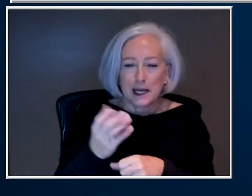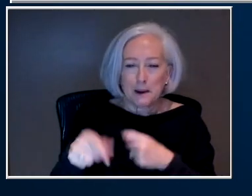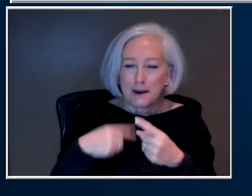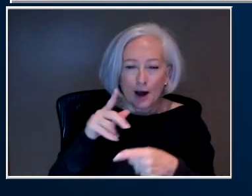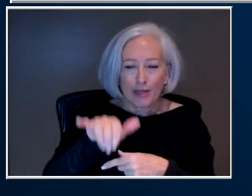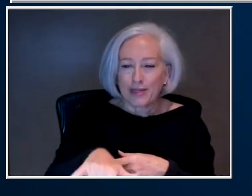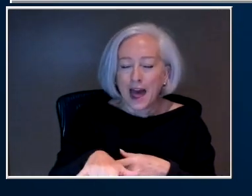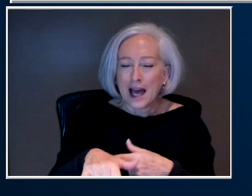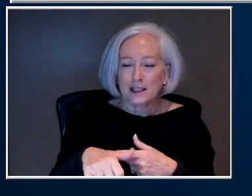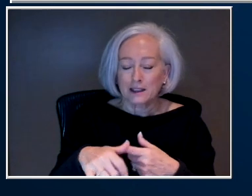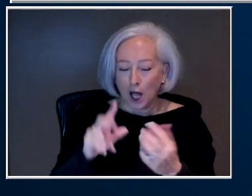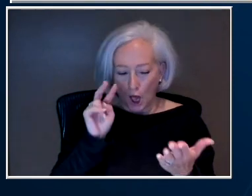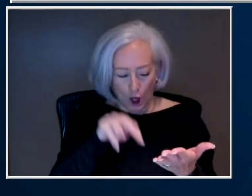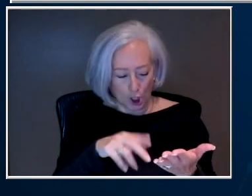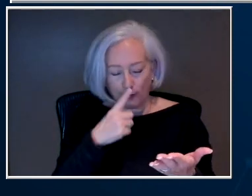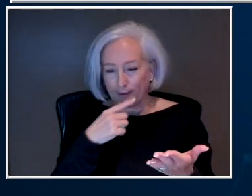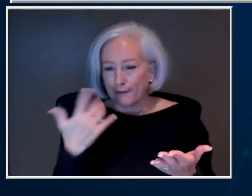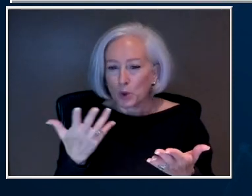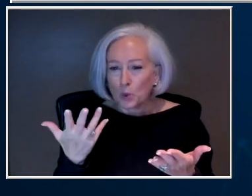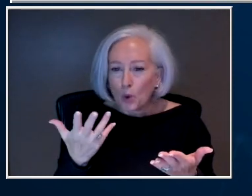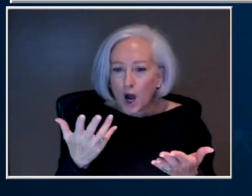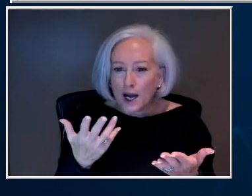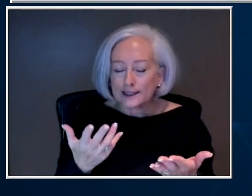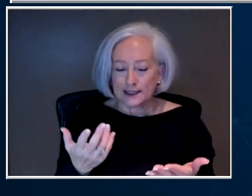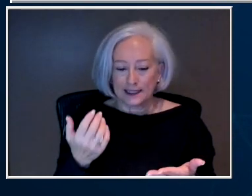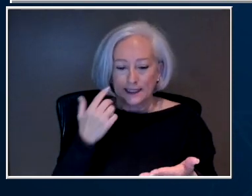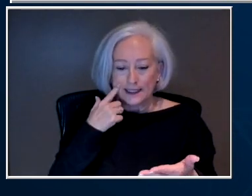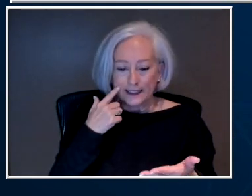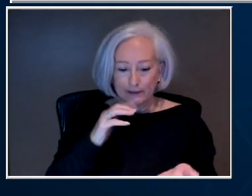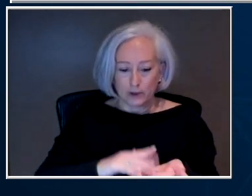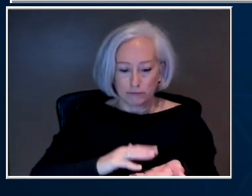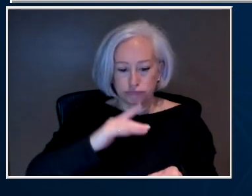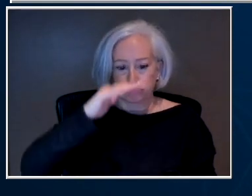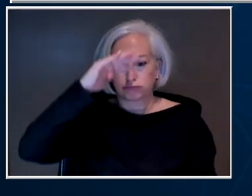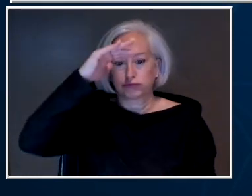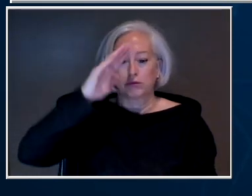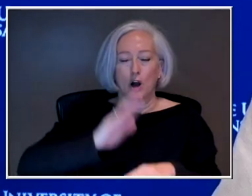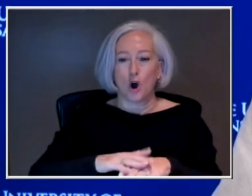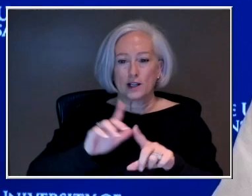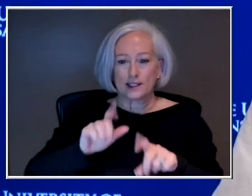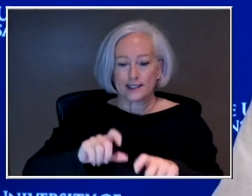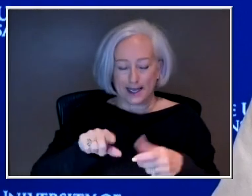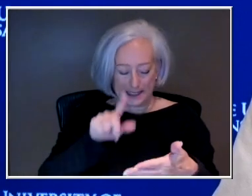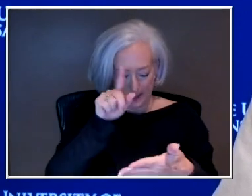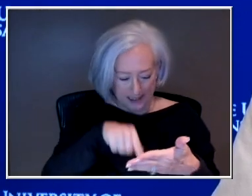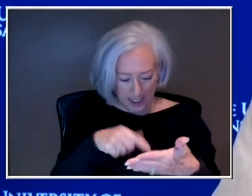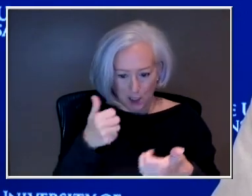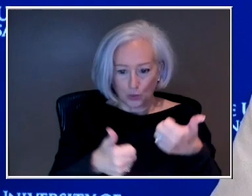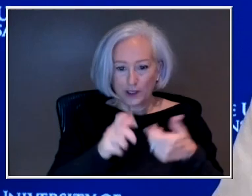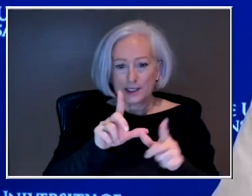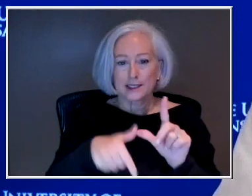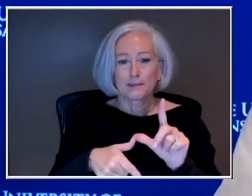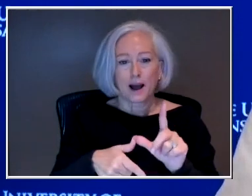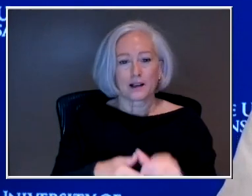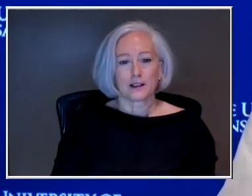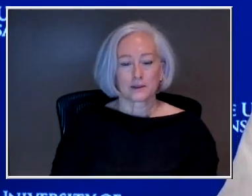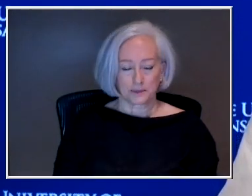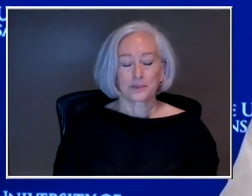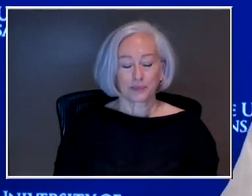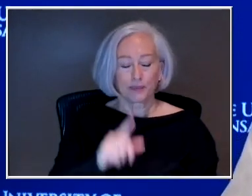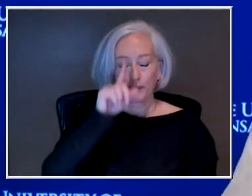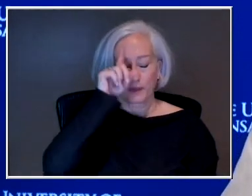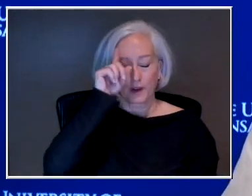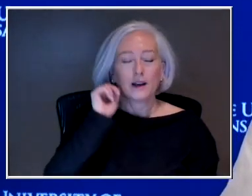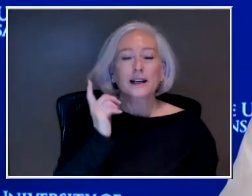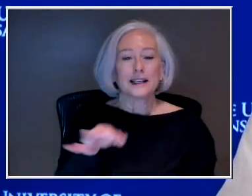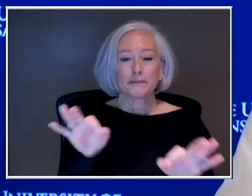looking for as if we get kind of stocked up on tests and them being expired. Yeah, I think that is important because before it